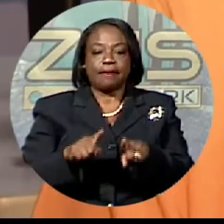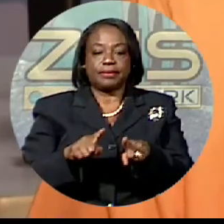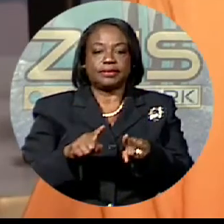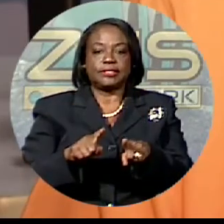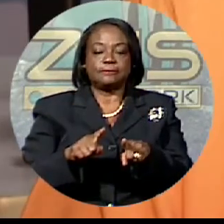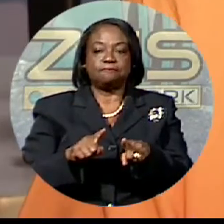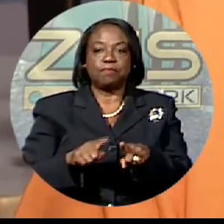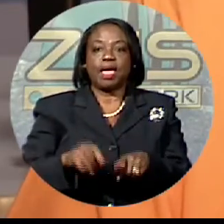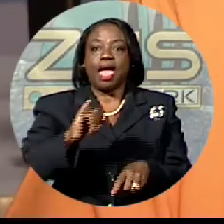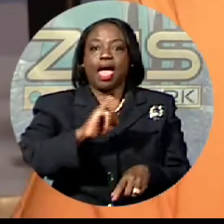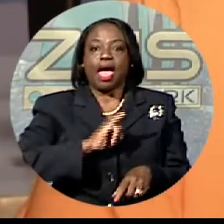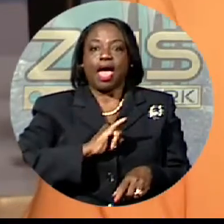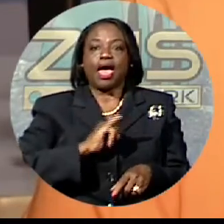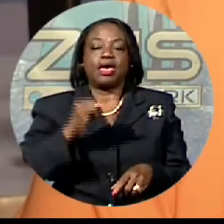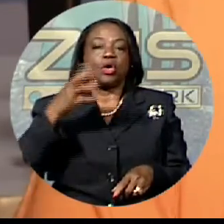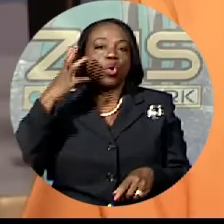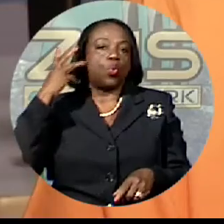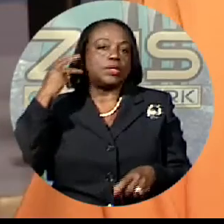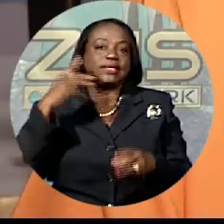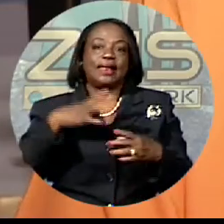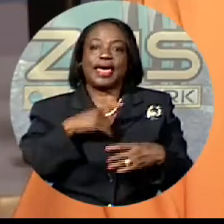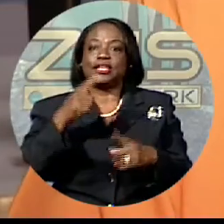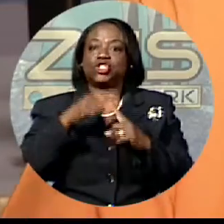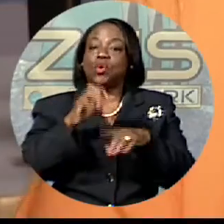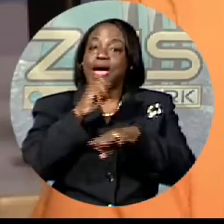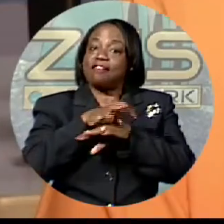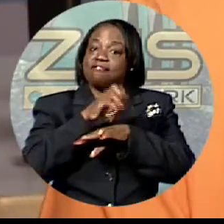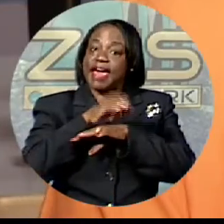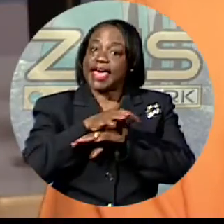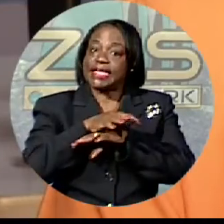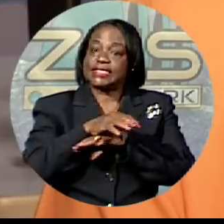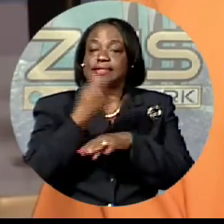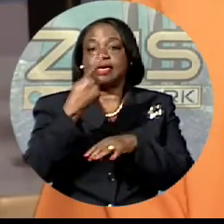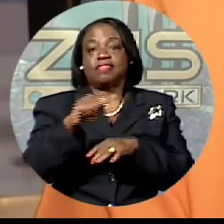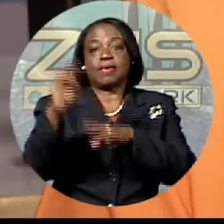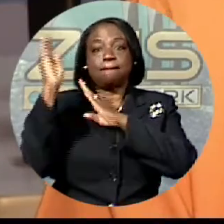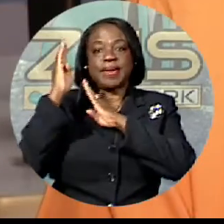also would like to advise them to continue to